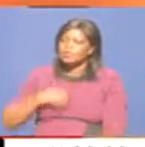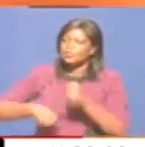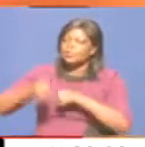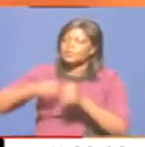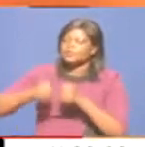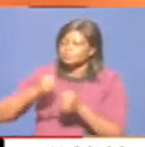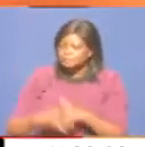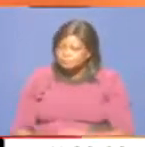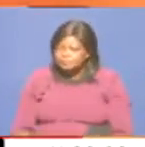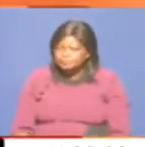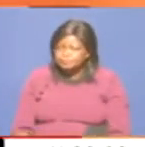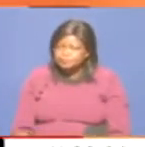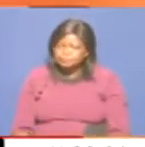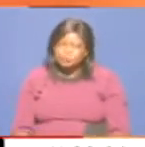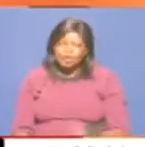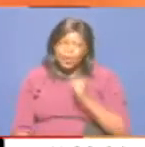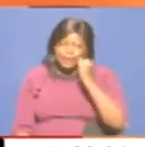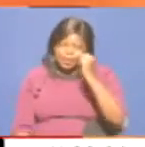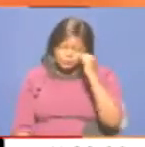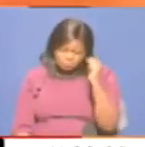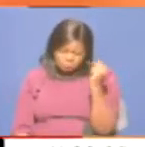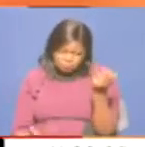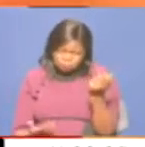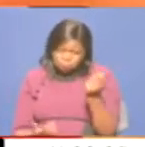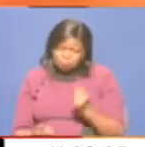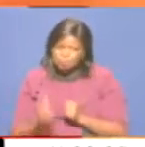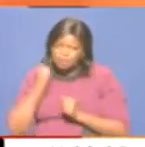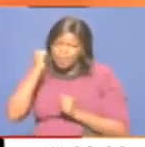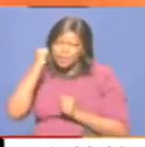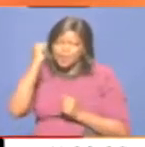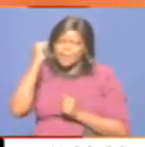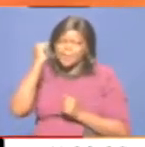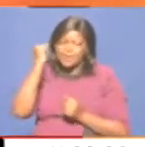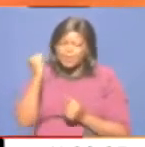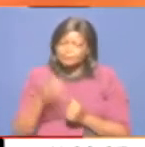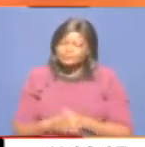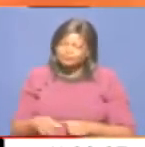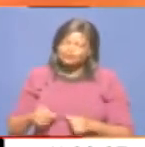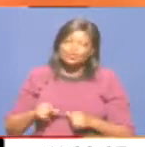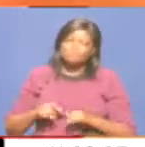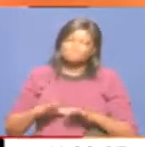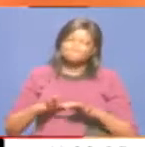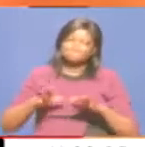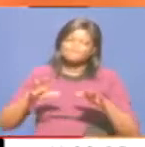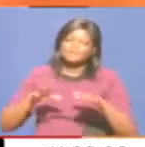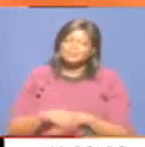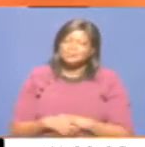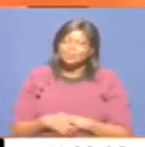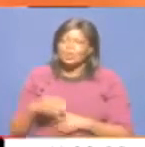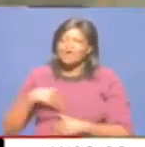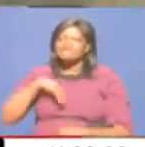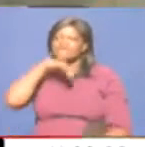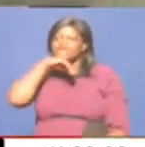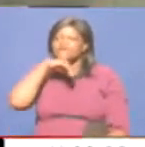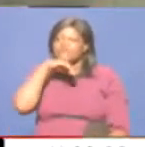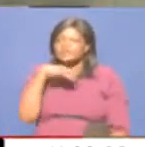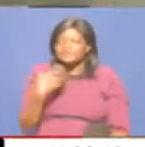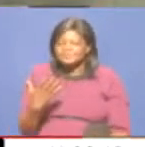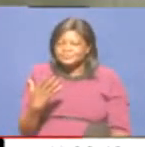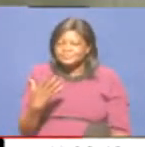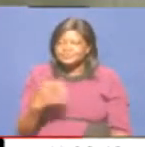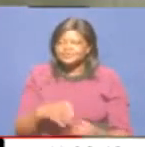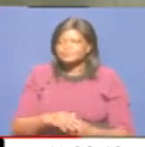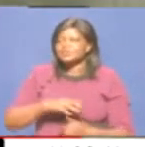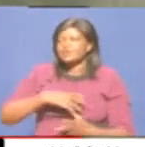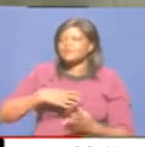the politics and the political drum, it's slowly but surely picking up pace. We have Raila Odinga with the mountain. And